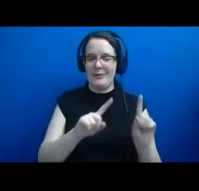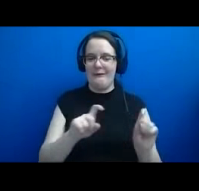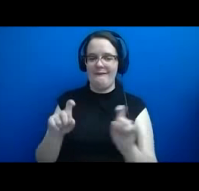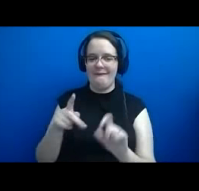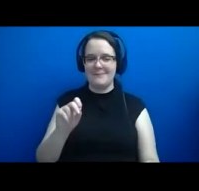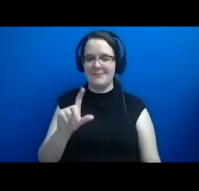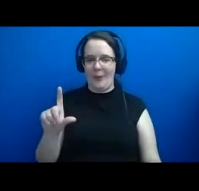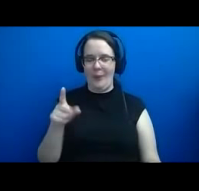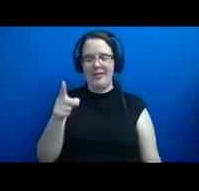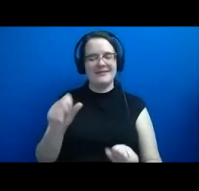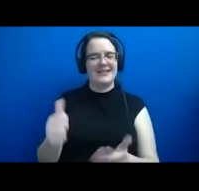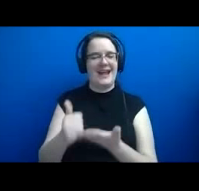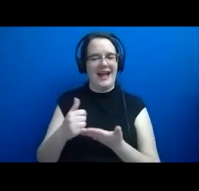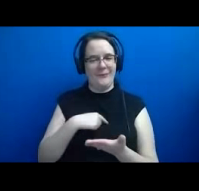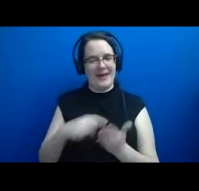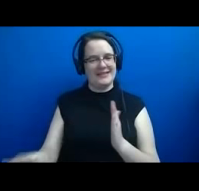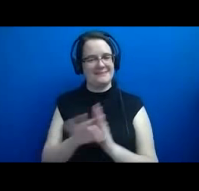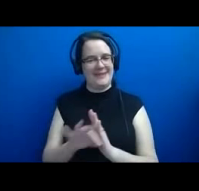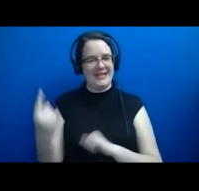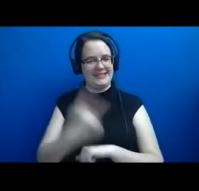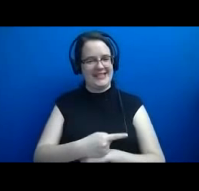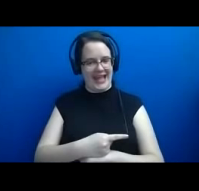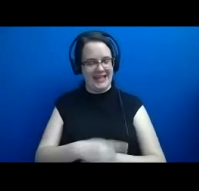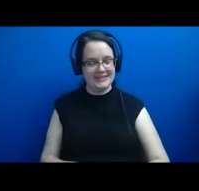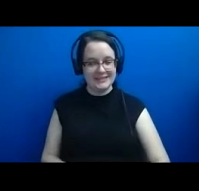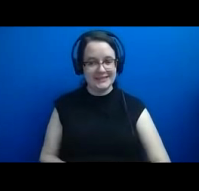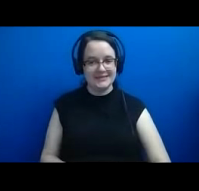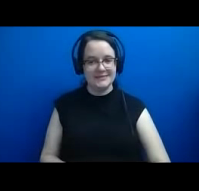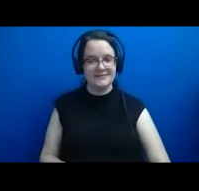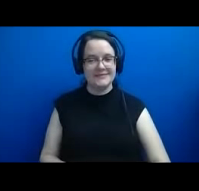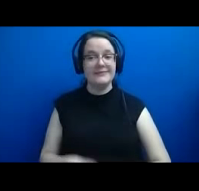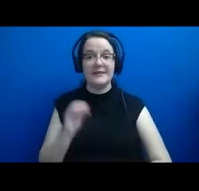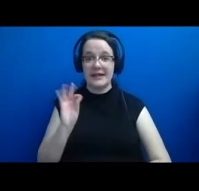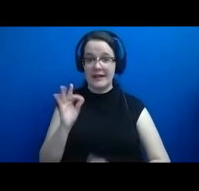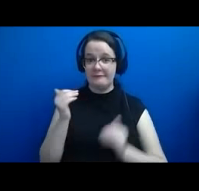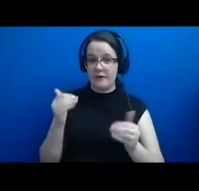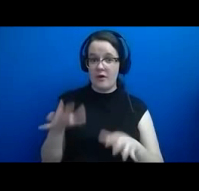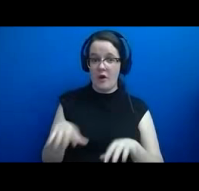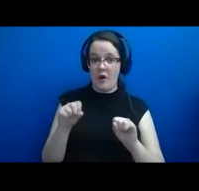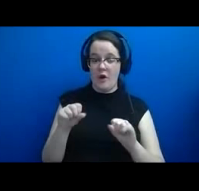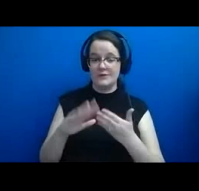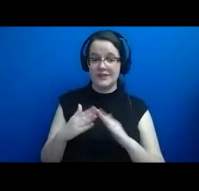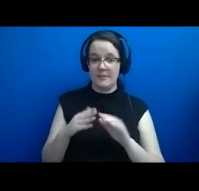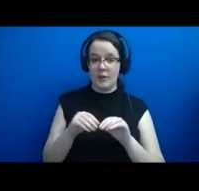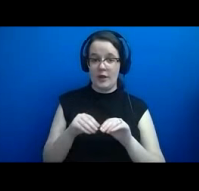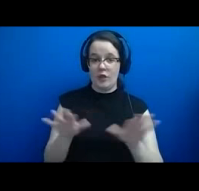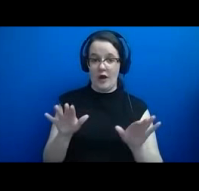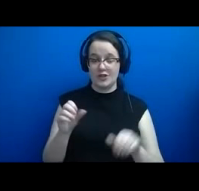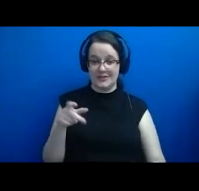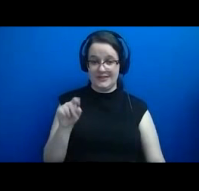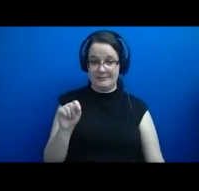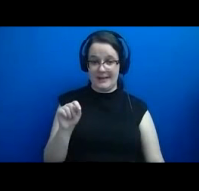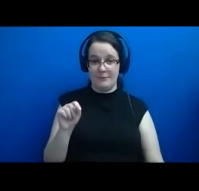you can help us solidify a date of if we host this community launch in September, if it's in